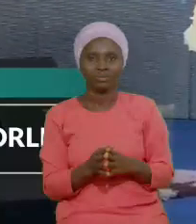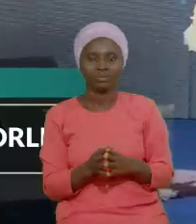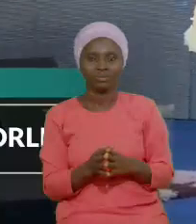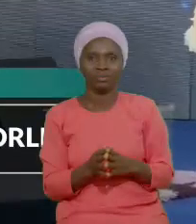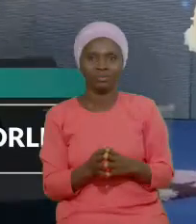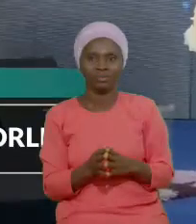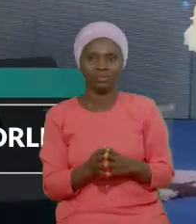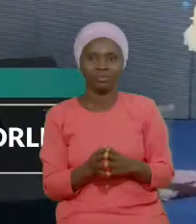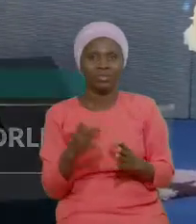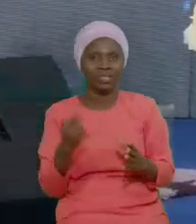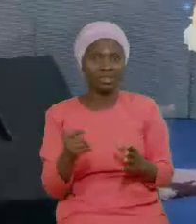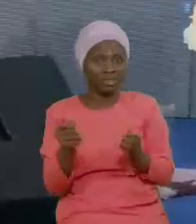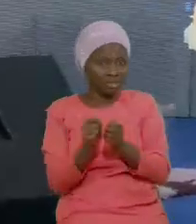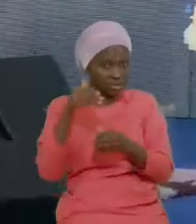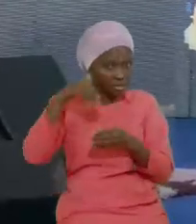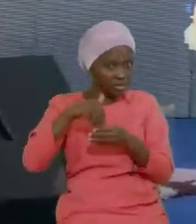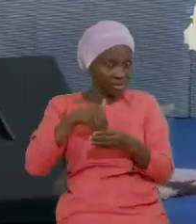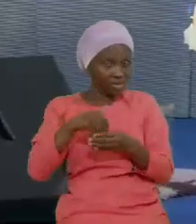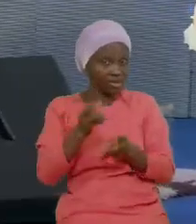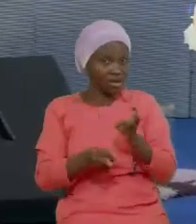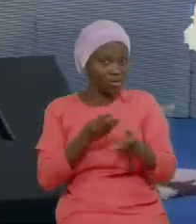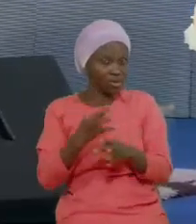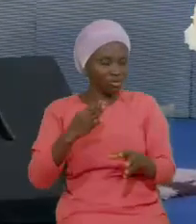The inner world of my thoughts.